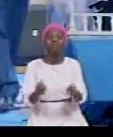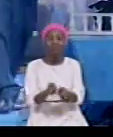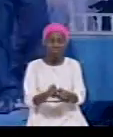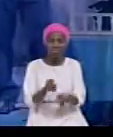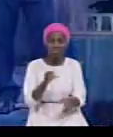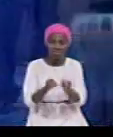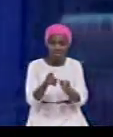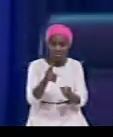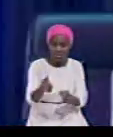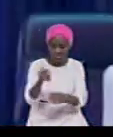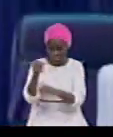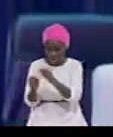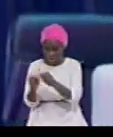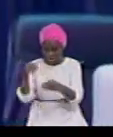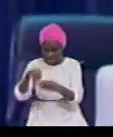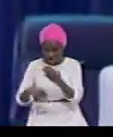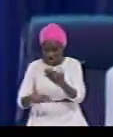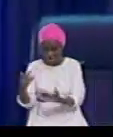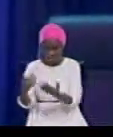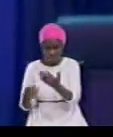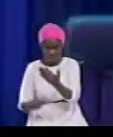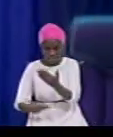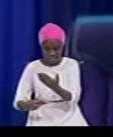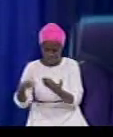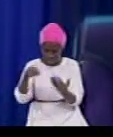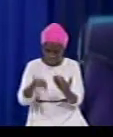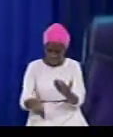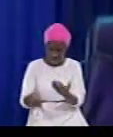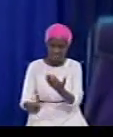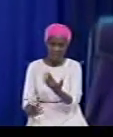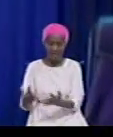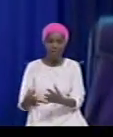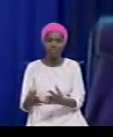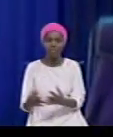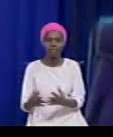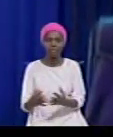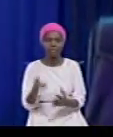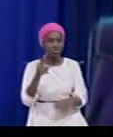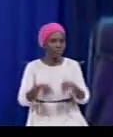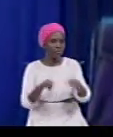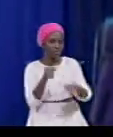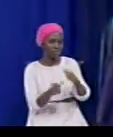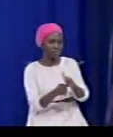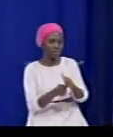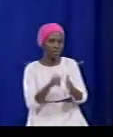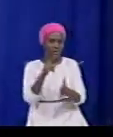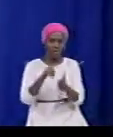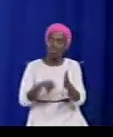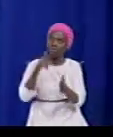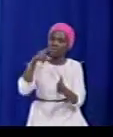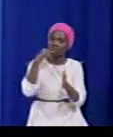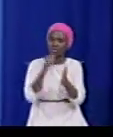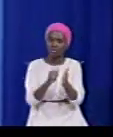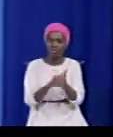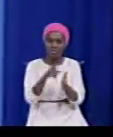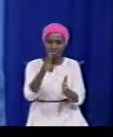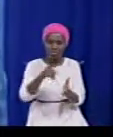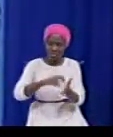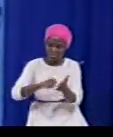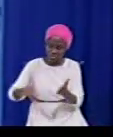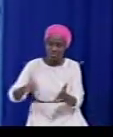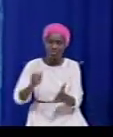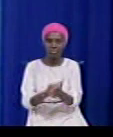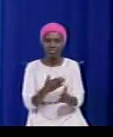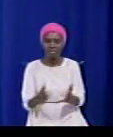it, he will see it. What it means is cancel that thing, suspend that thing, blot out that thing, and